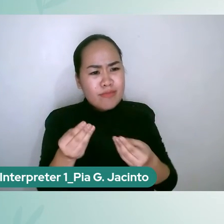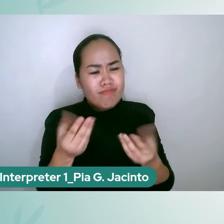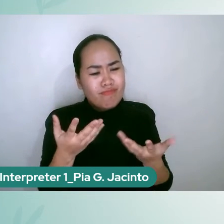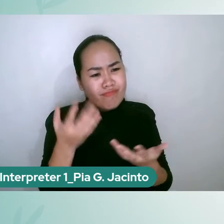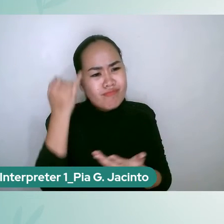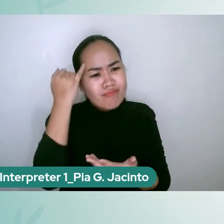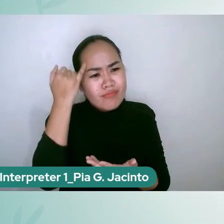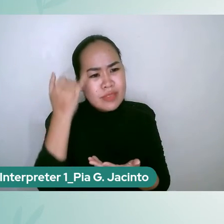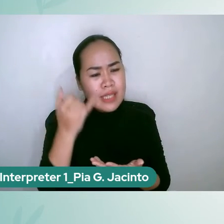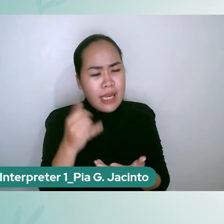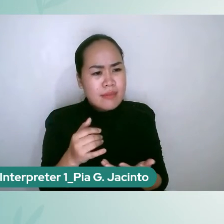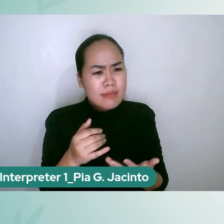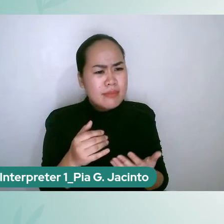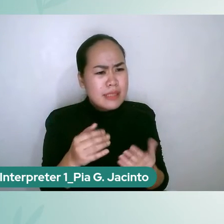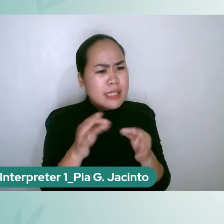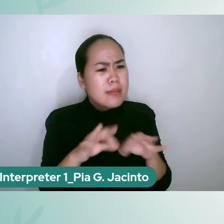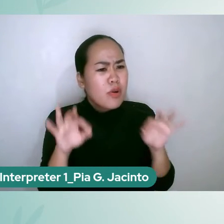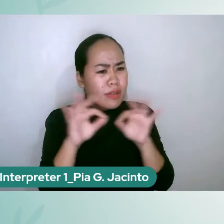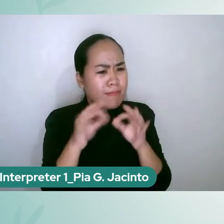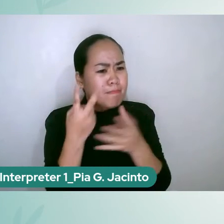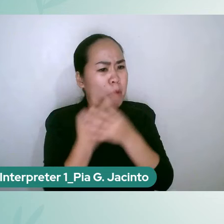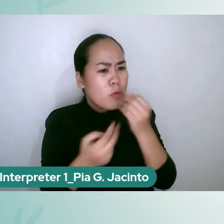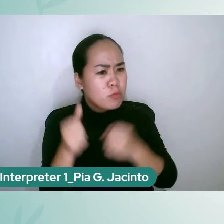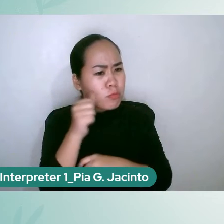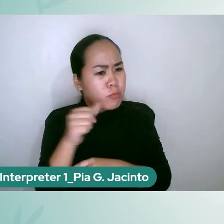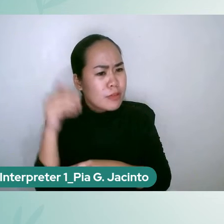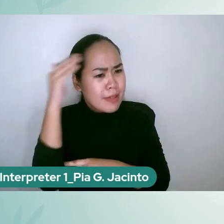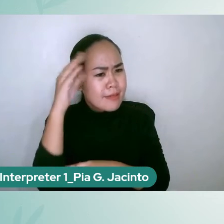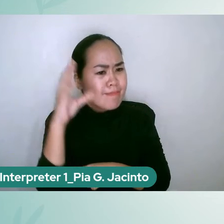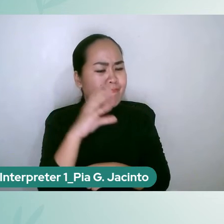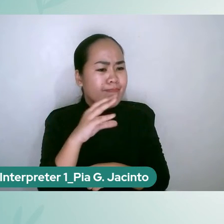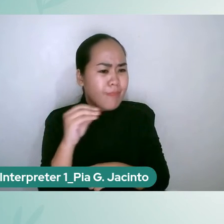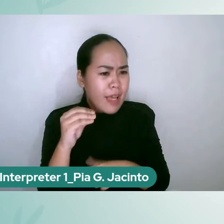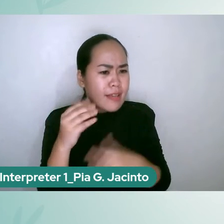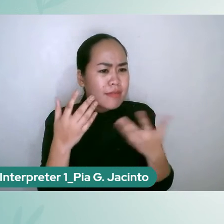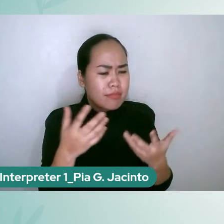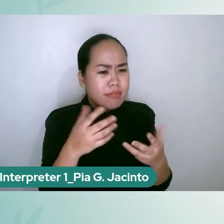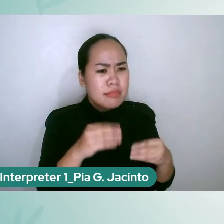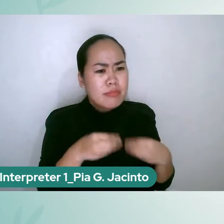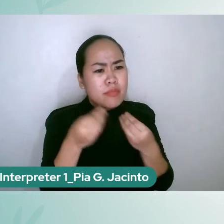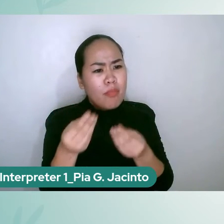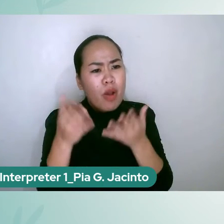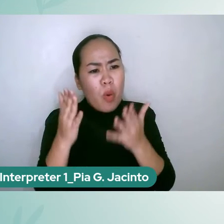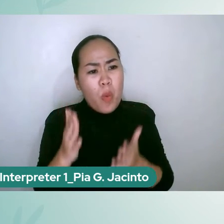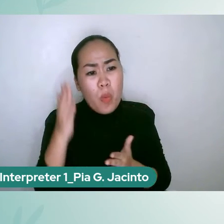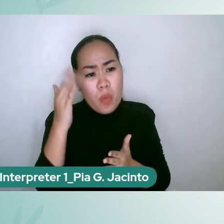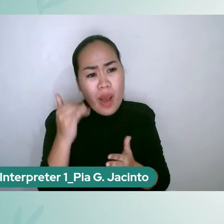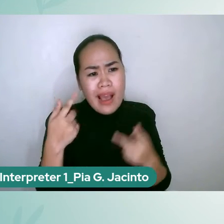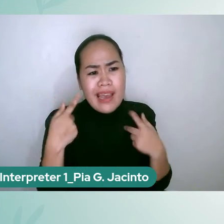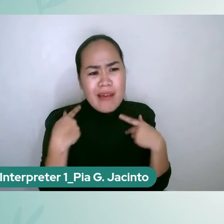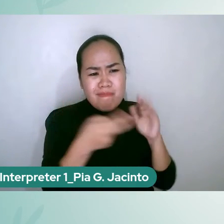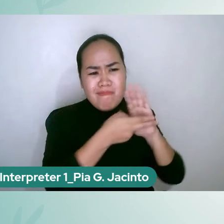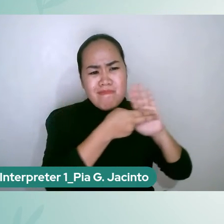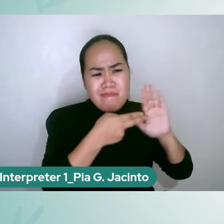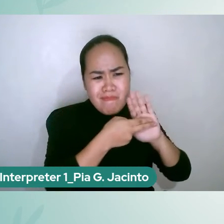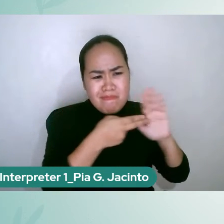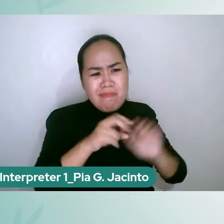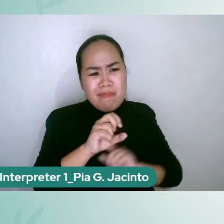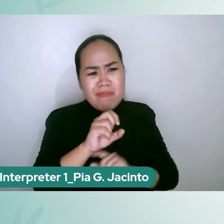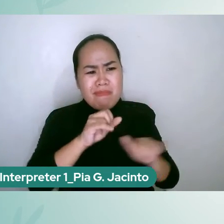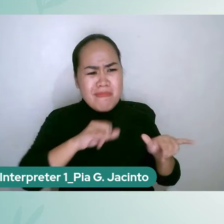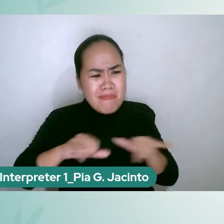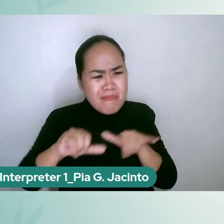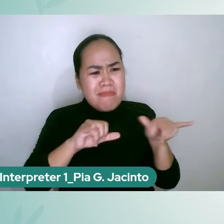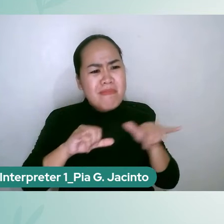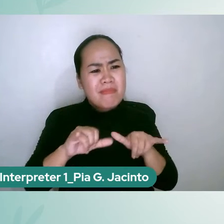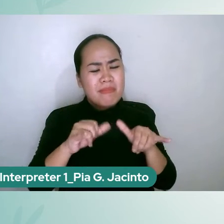providers and women to understand that there may be stigma associated with the result. And so we ought to be